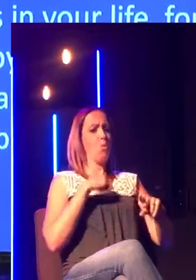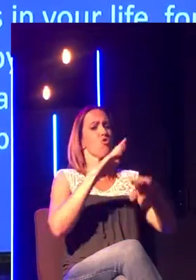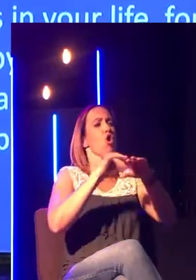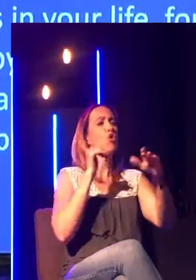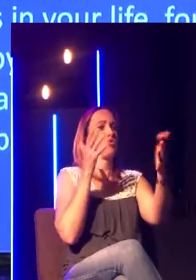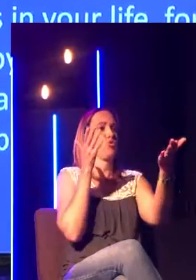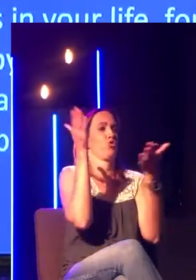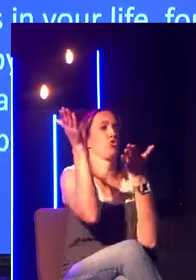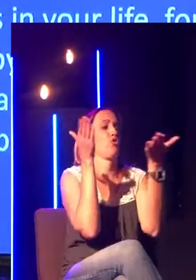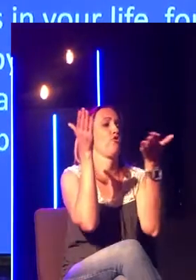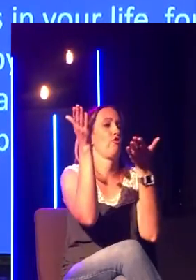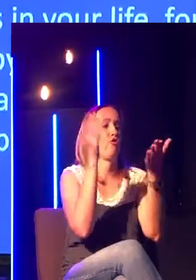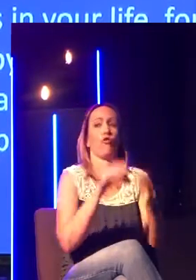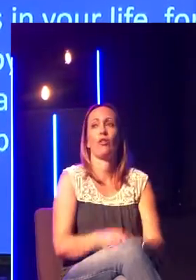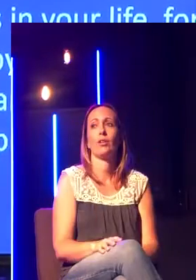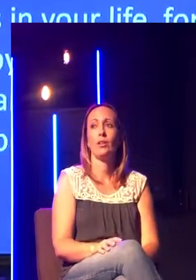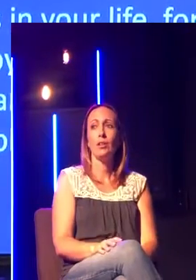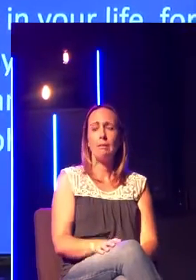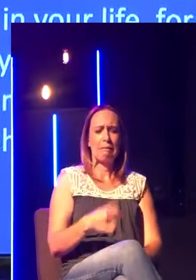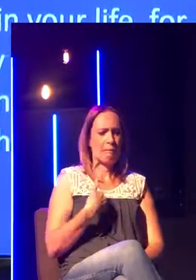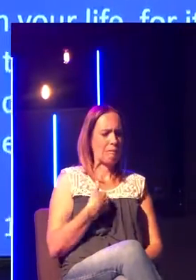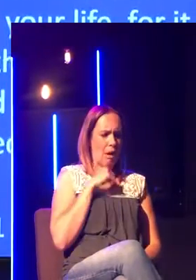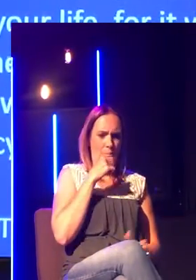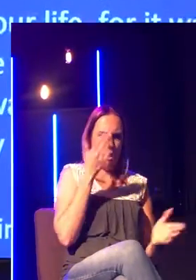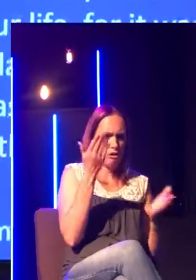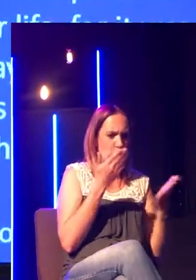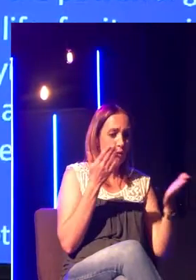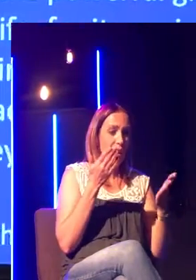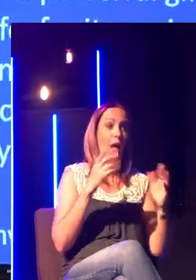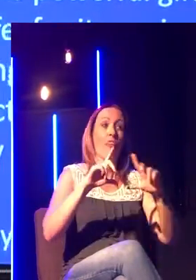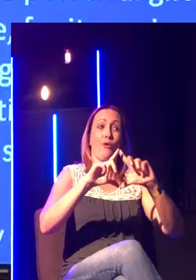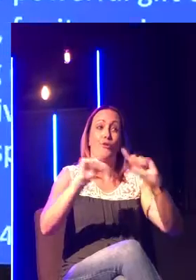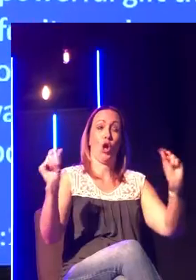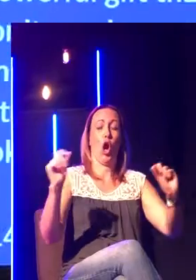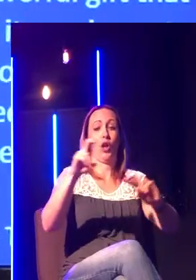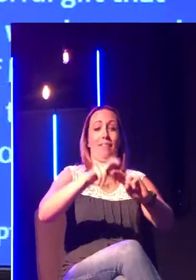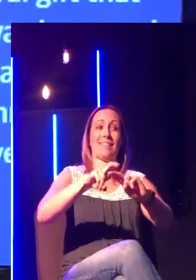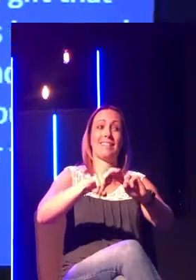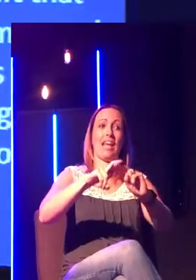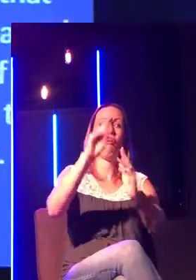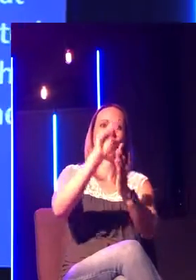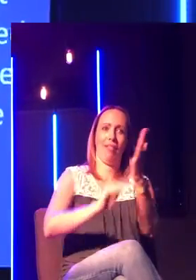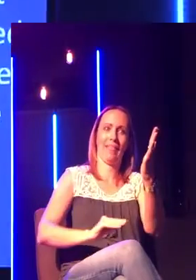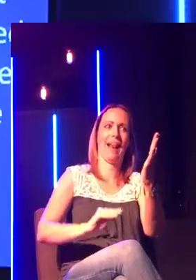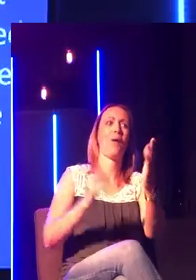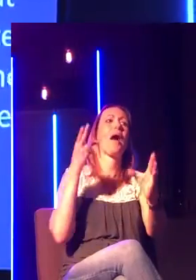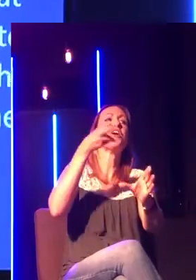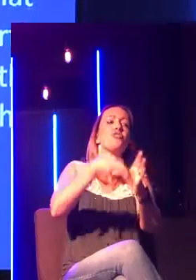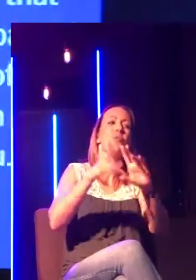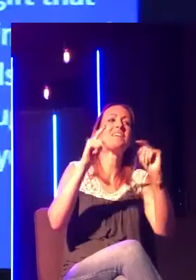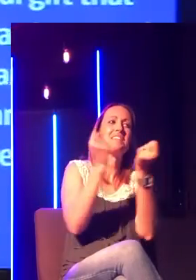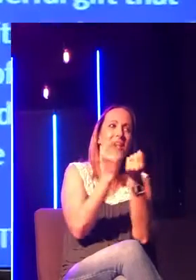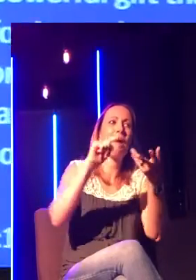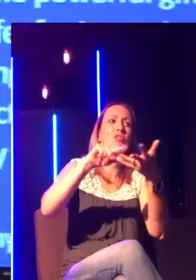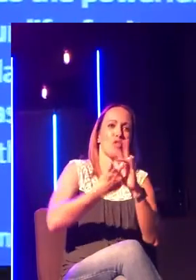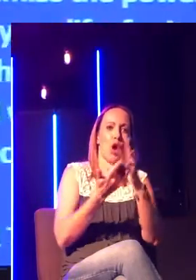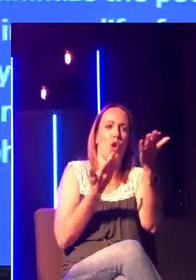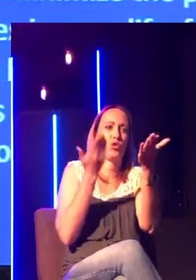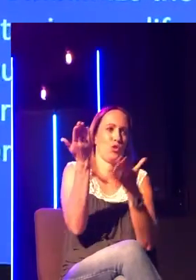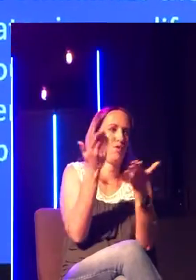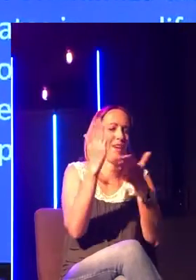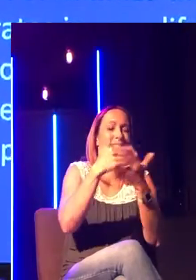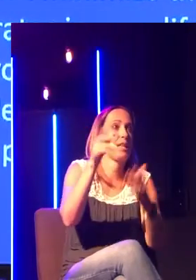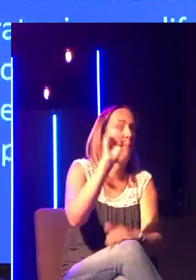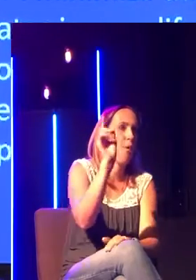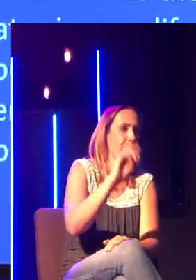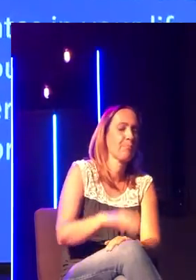serve. We're called to serve. If you're like, I'm not serving, there's a card in the seat pack in front of you. Fill it out and join a team and start serving somewhere.